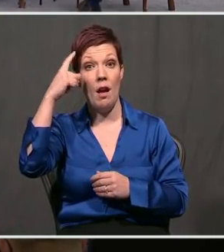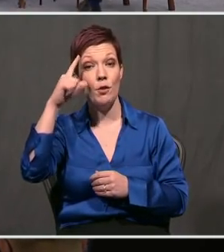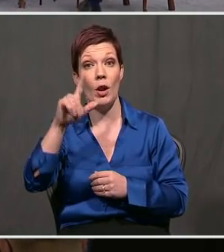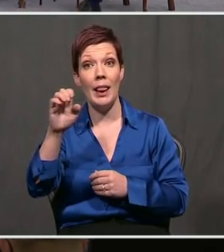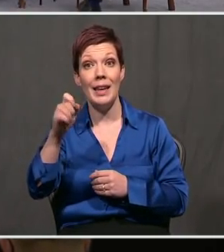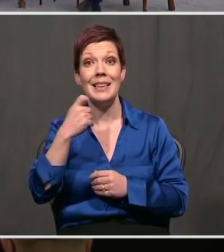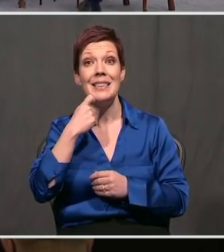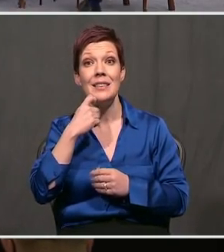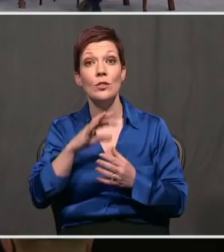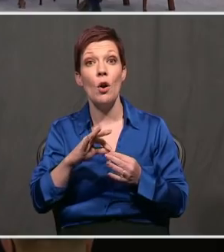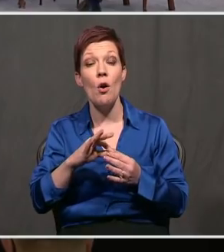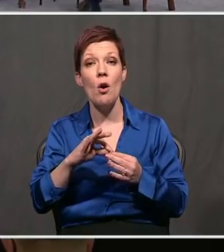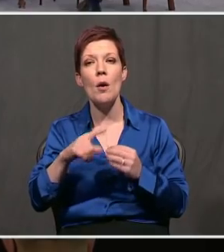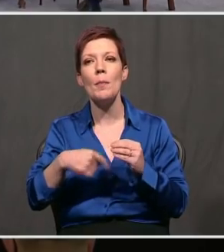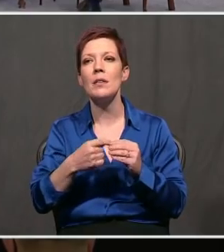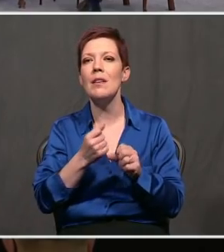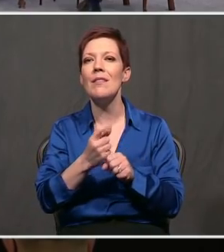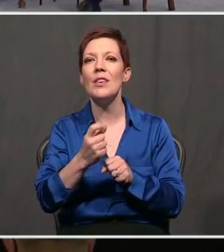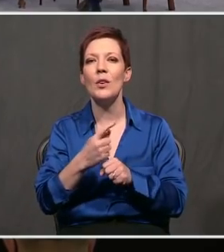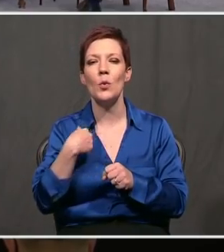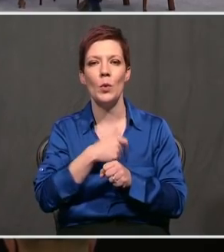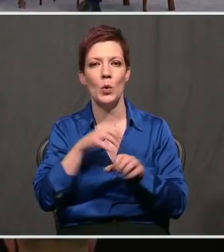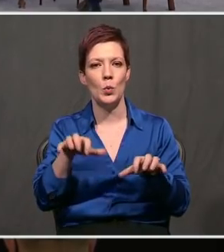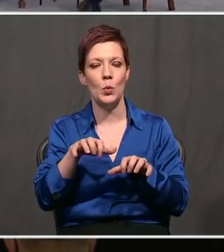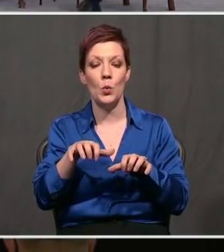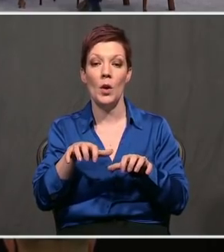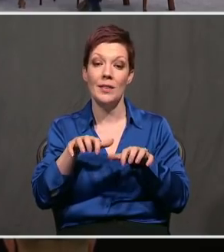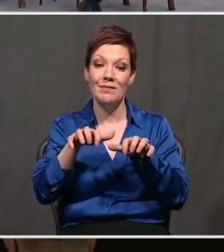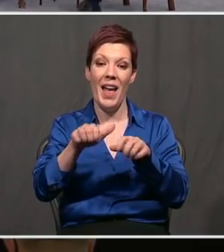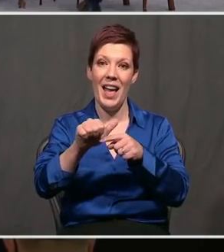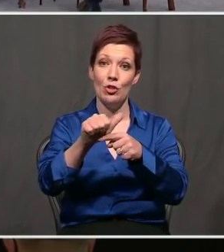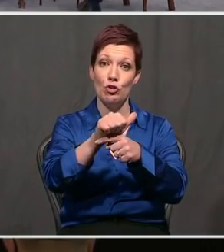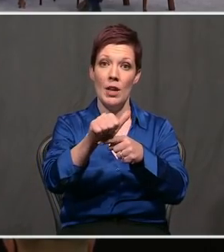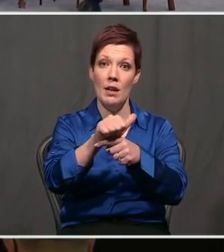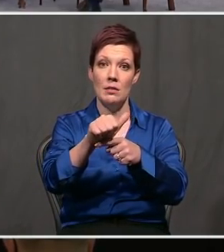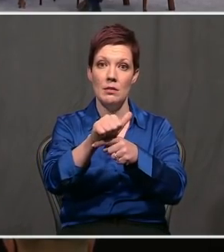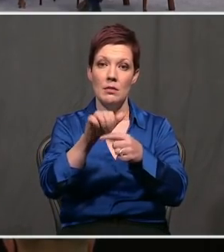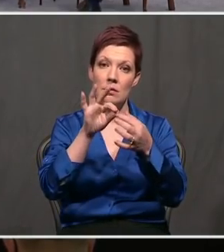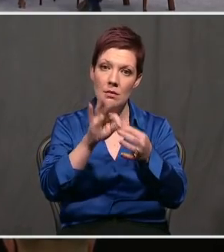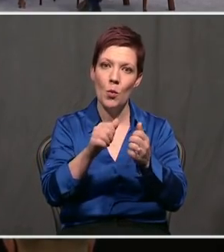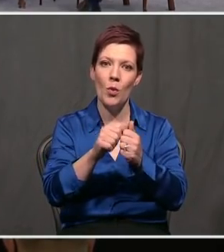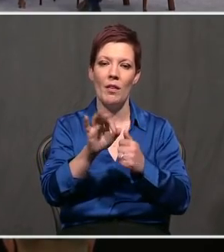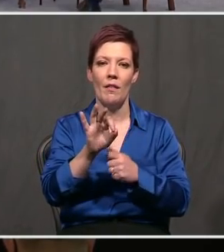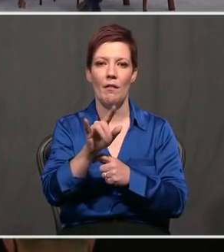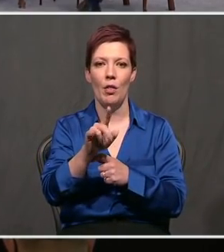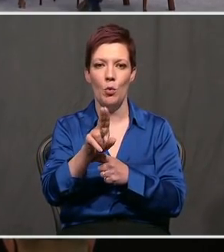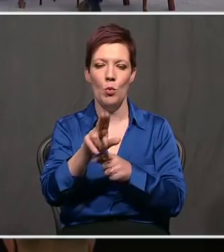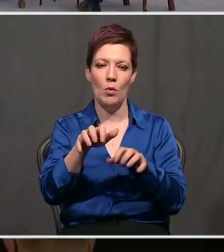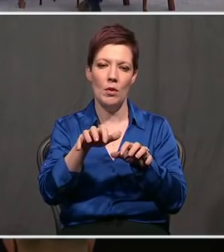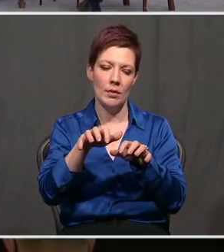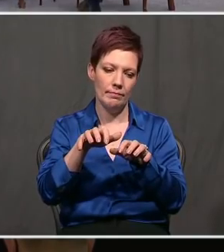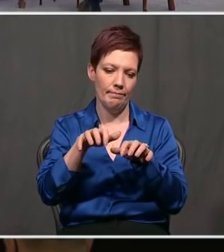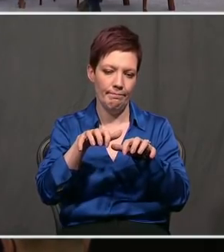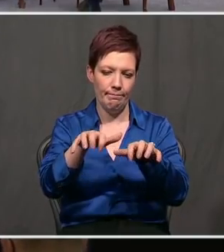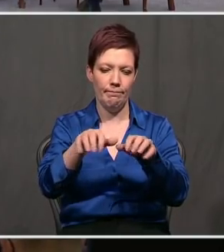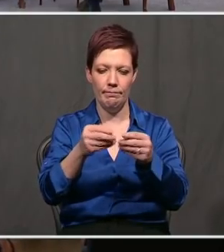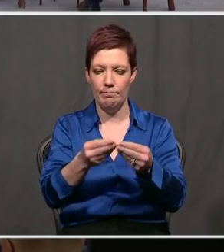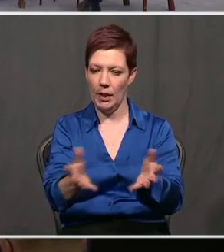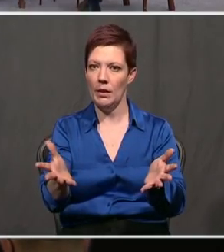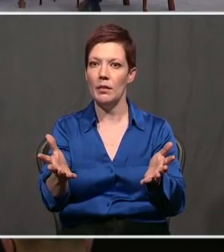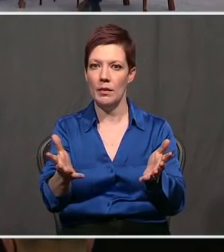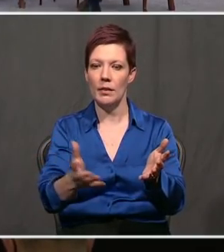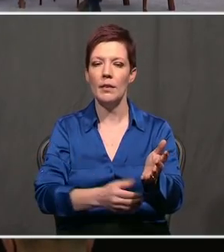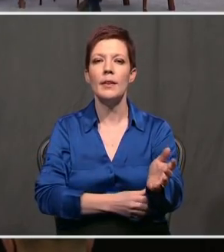year we do mass vaccination exercises around the flu vaccine. And we